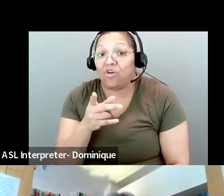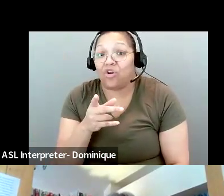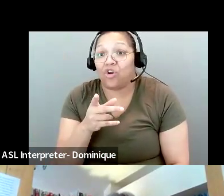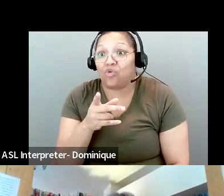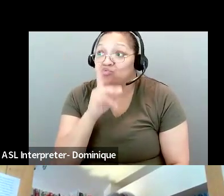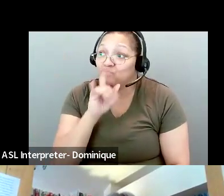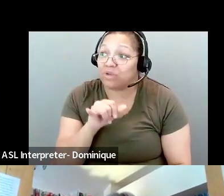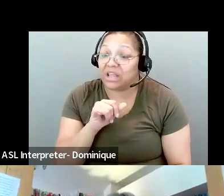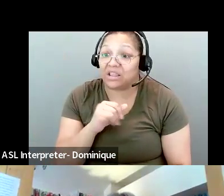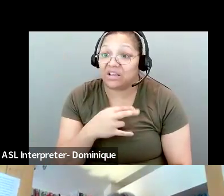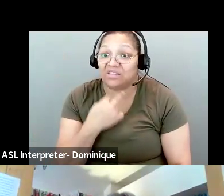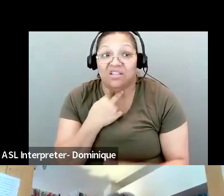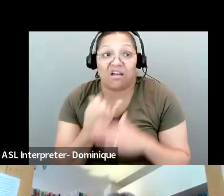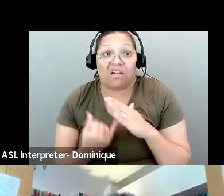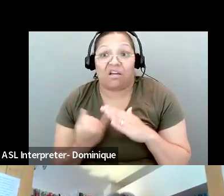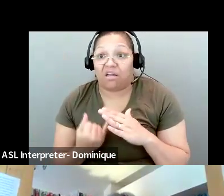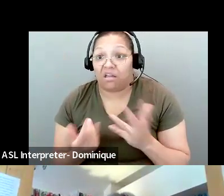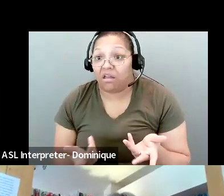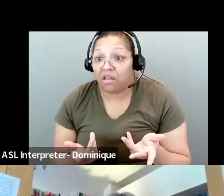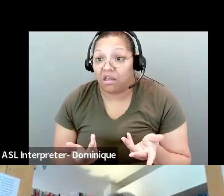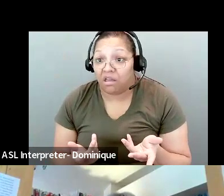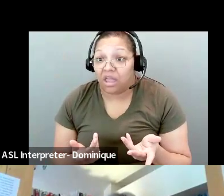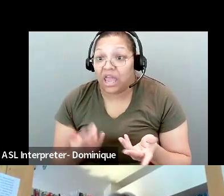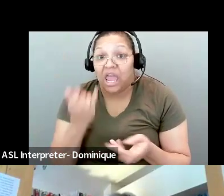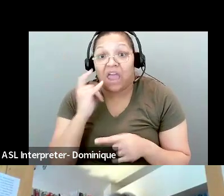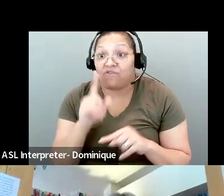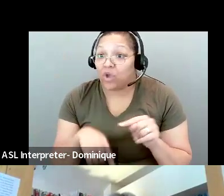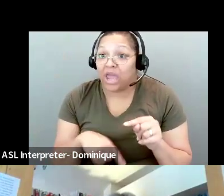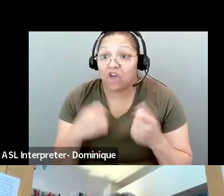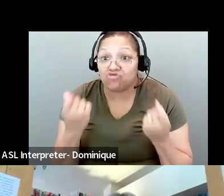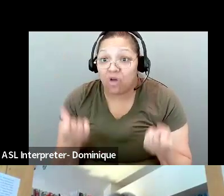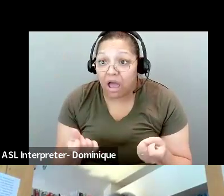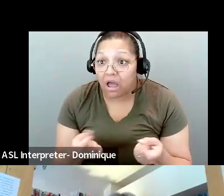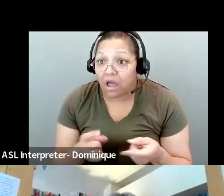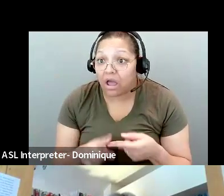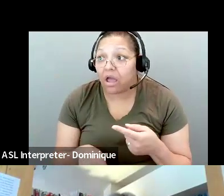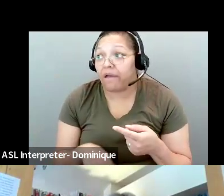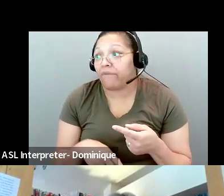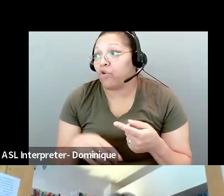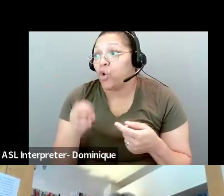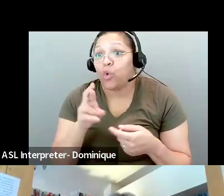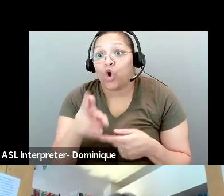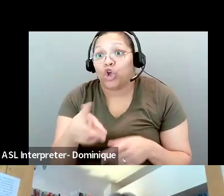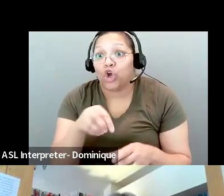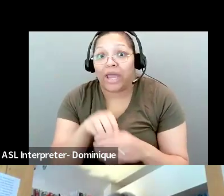housebound. You're stuck, right? If you can't drive, if you happen to be in some sort of